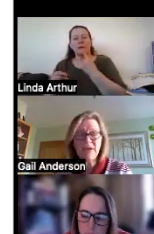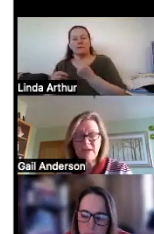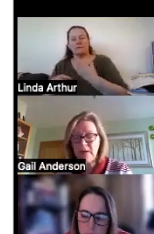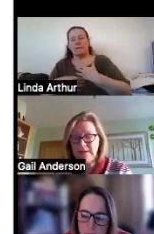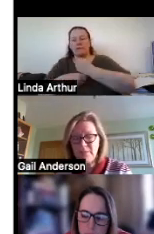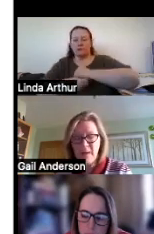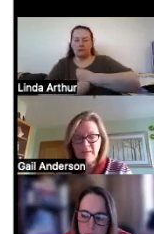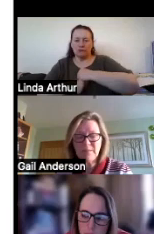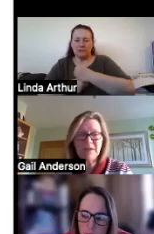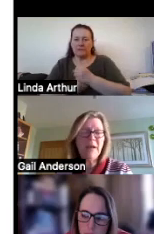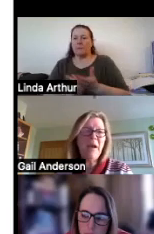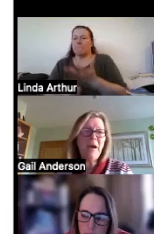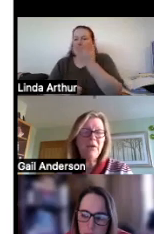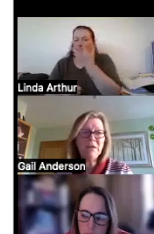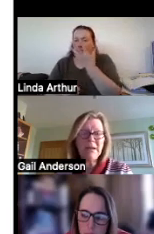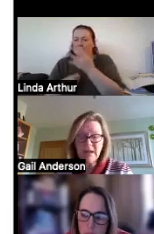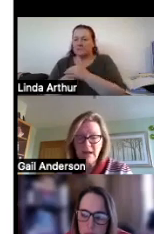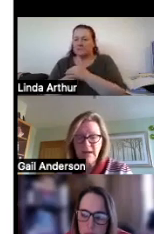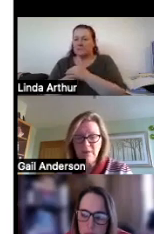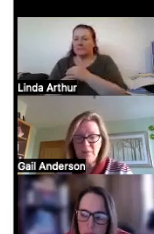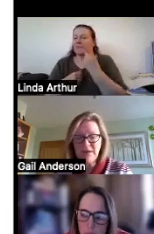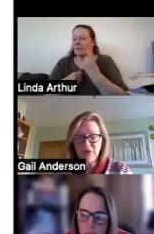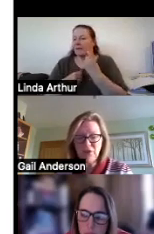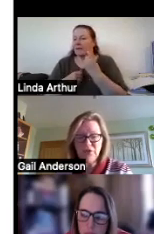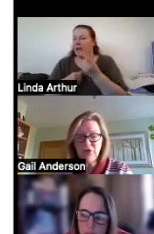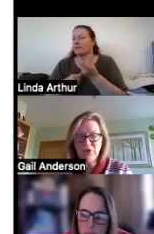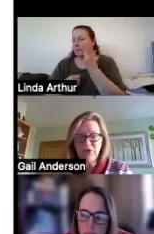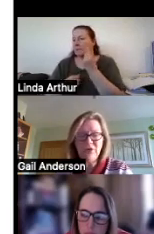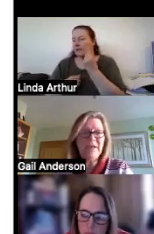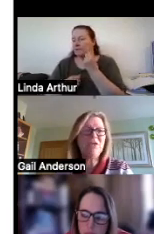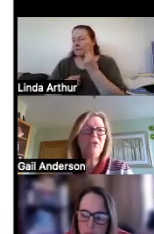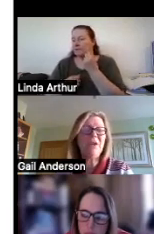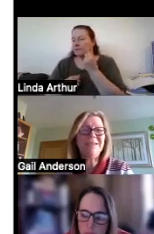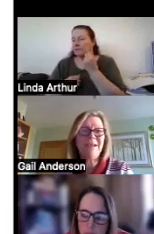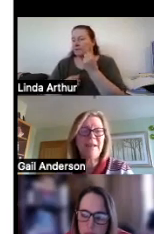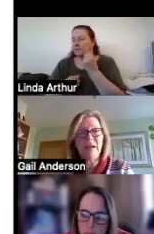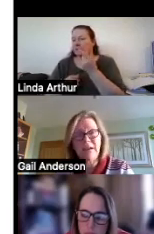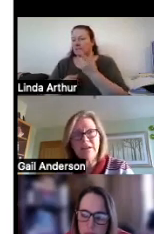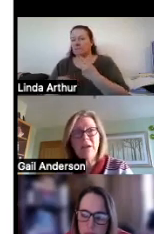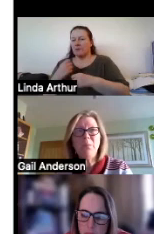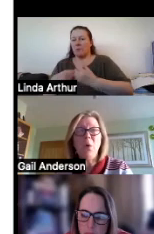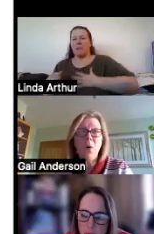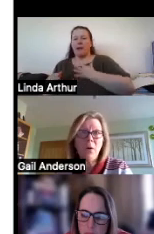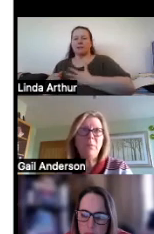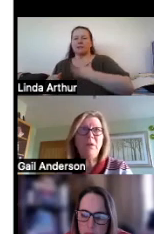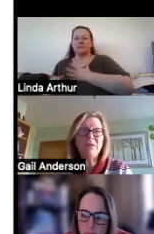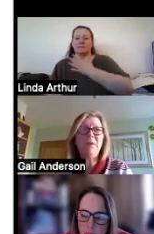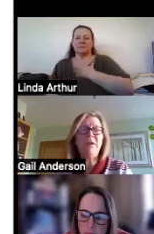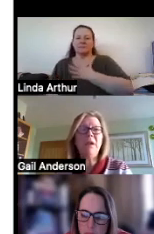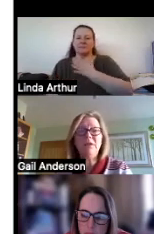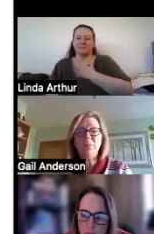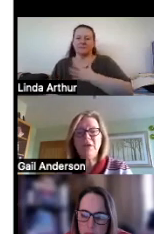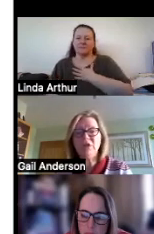frustration as well as embarrassment. And obviously it can have the potential to lead to anxiety and